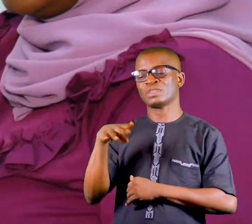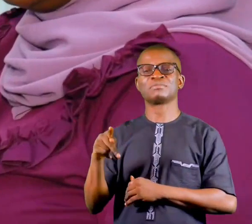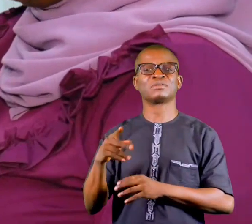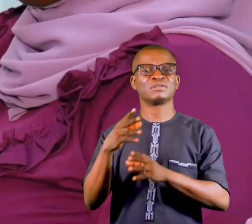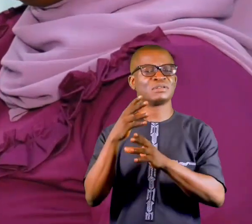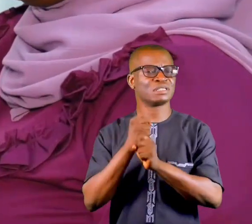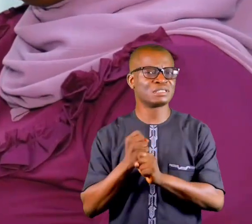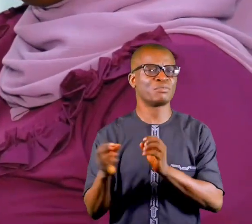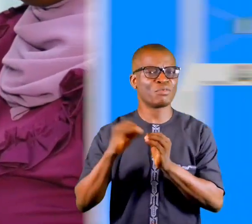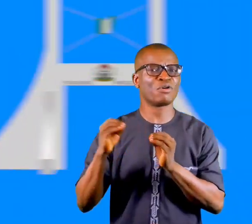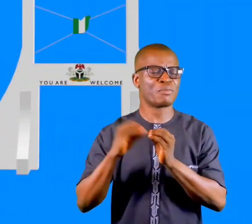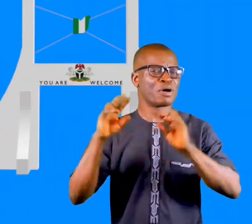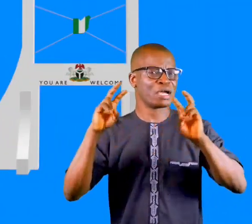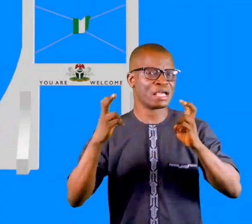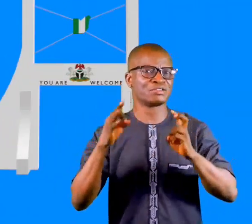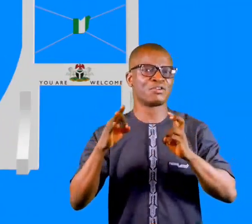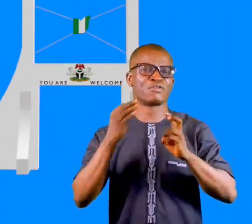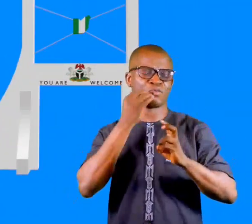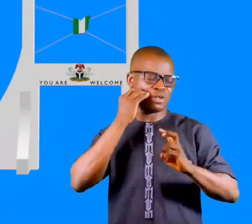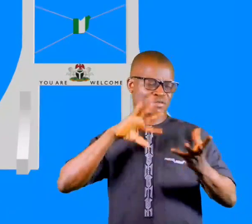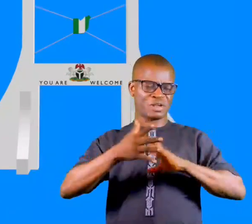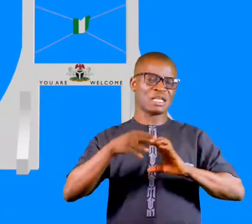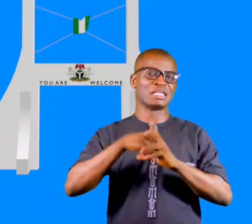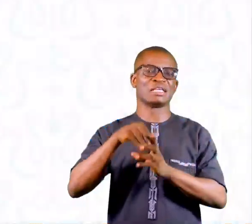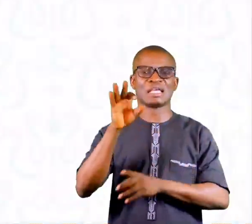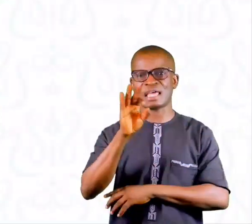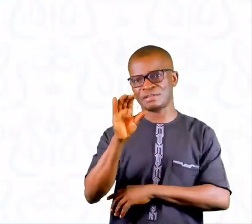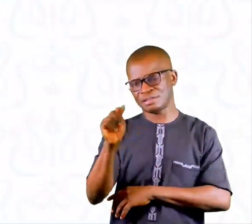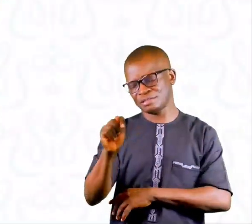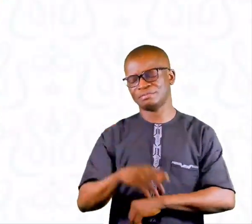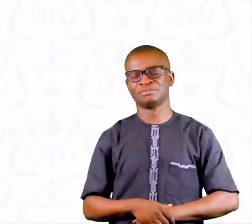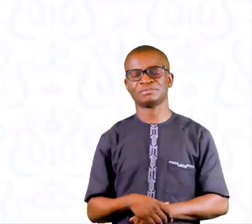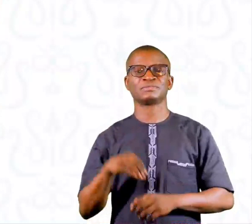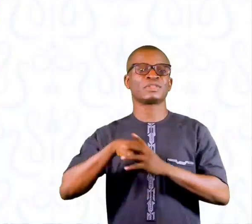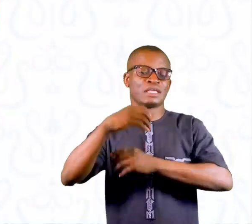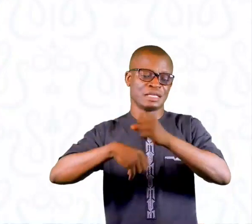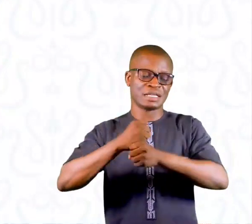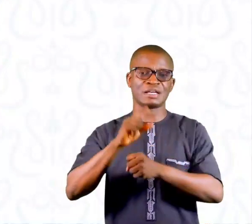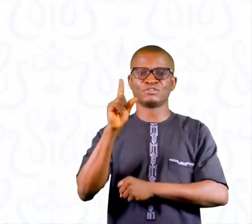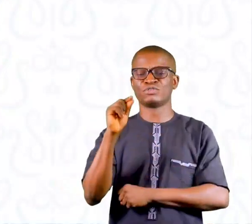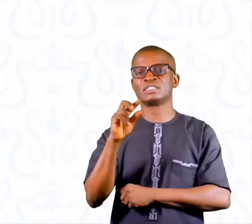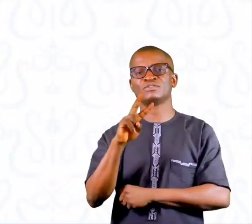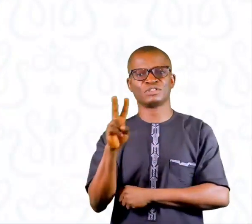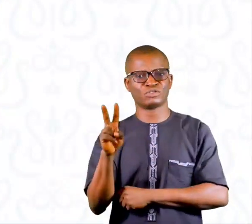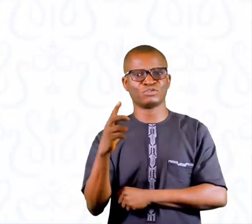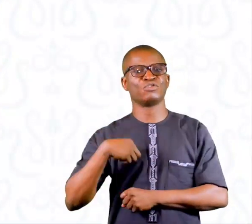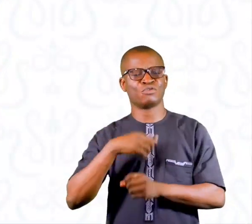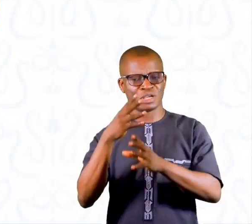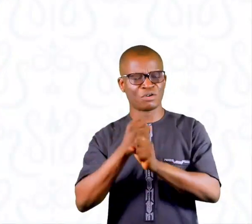NAPTIP receives more cases of domestic violence in the Federal Capital Territory. In 2022, we received a total